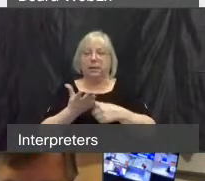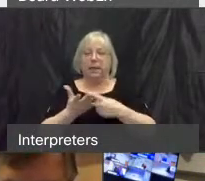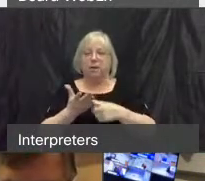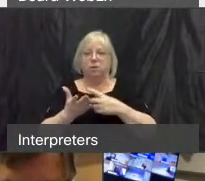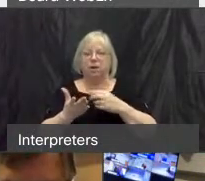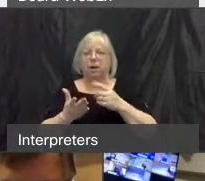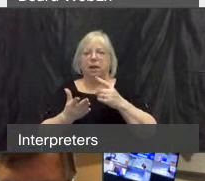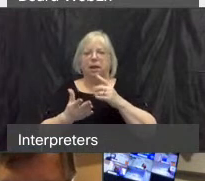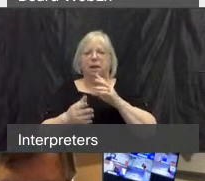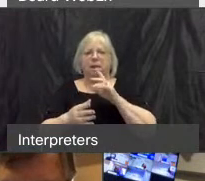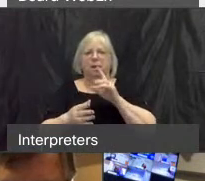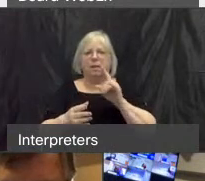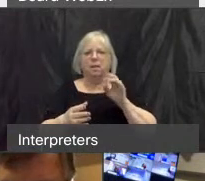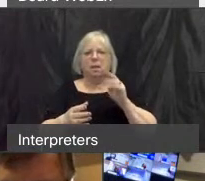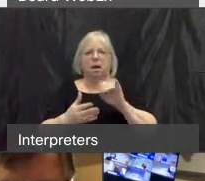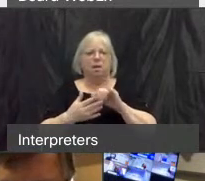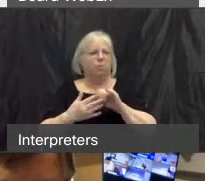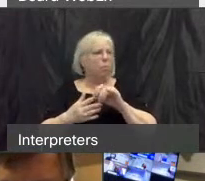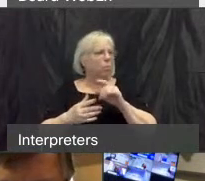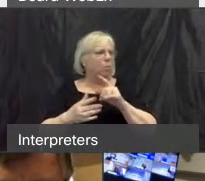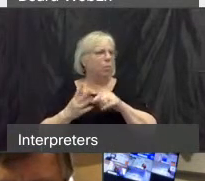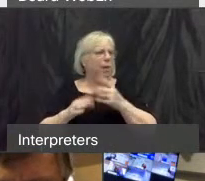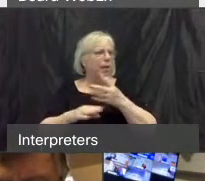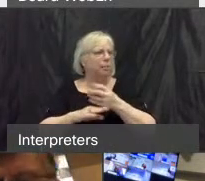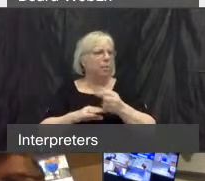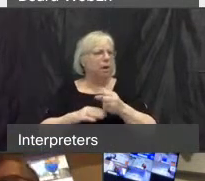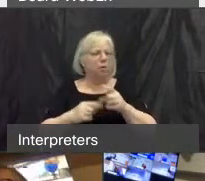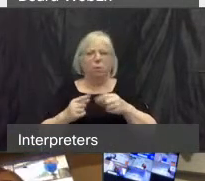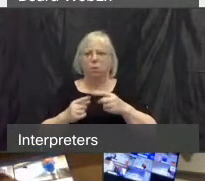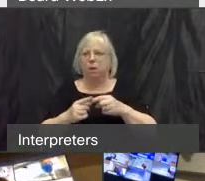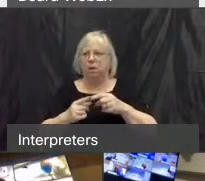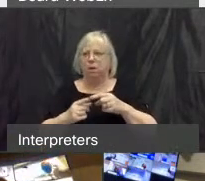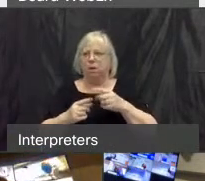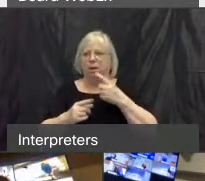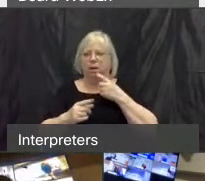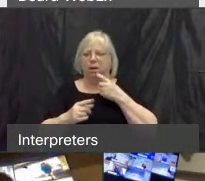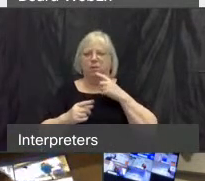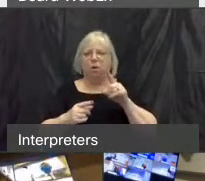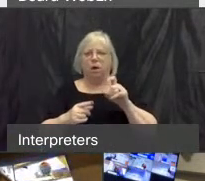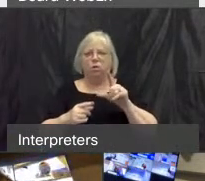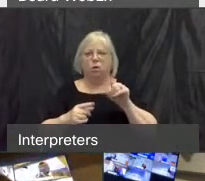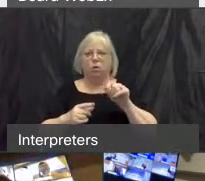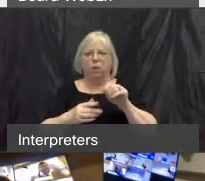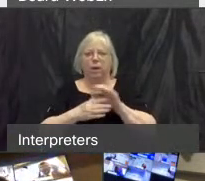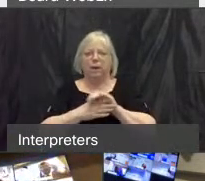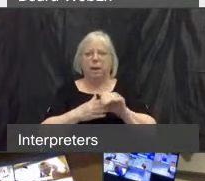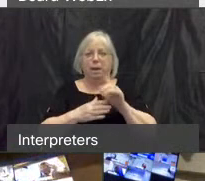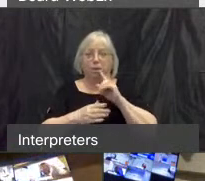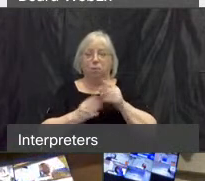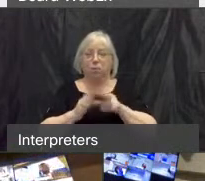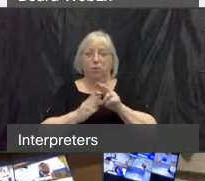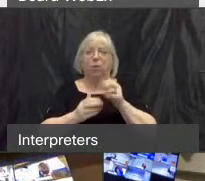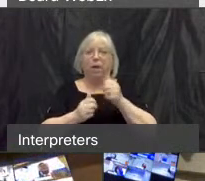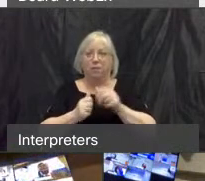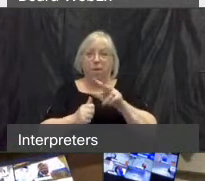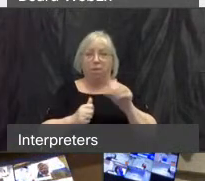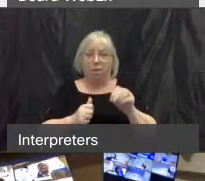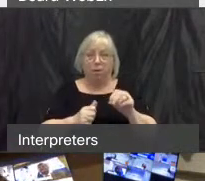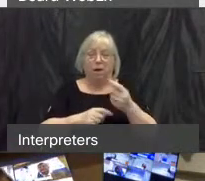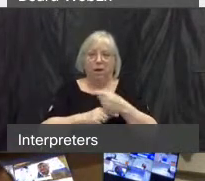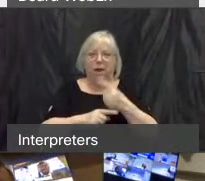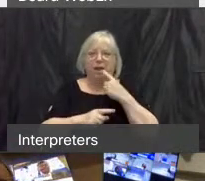that expires when? We set it for 120 days to review every 30, correct? Right,